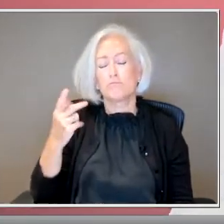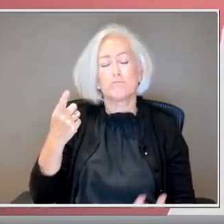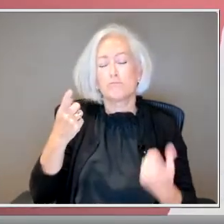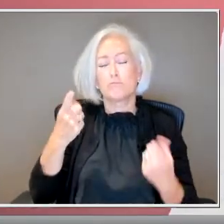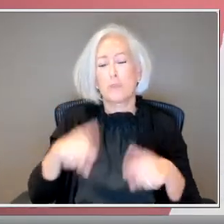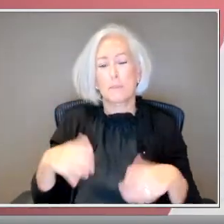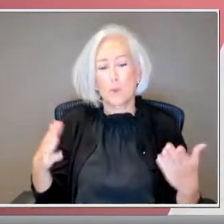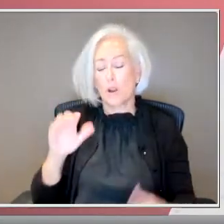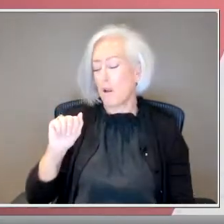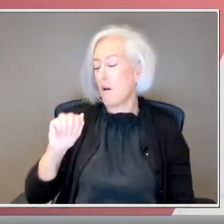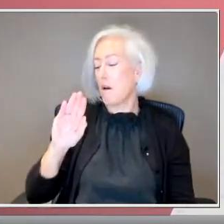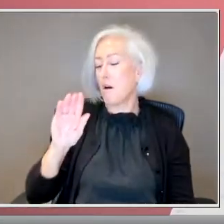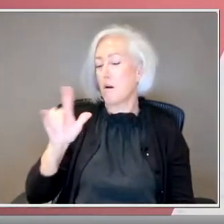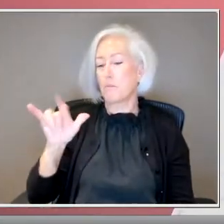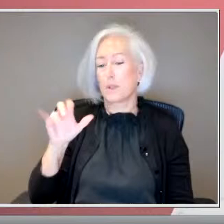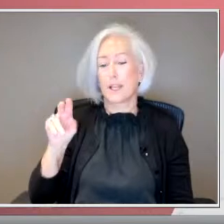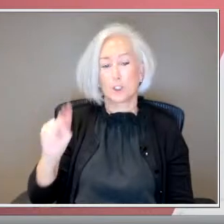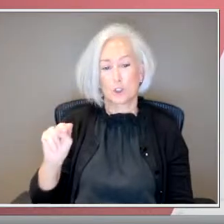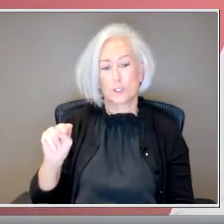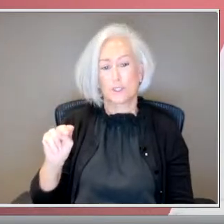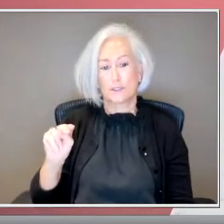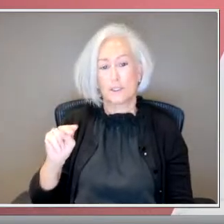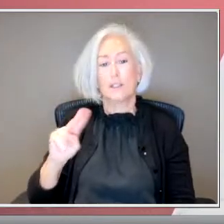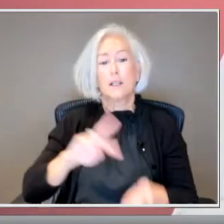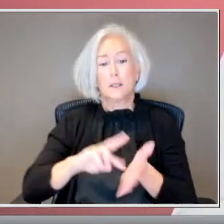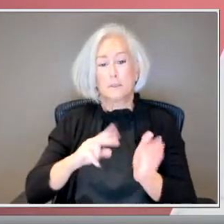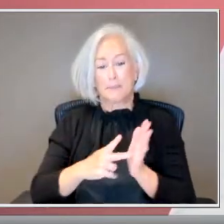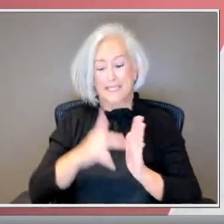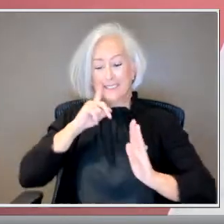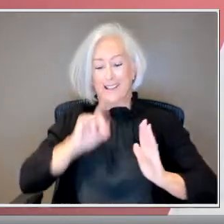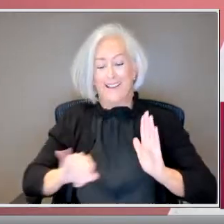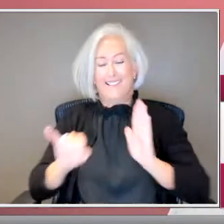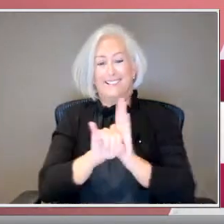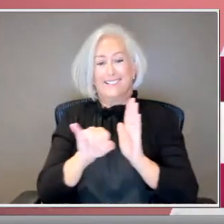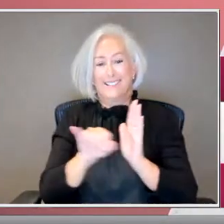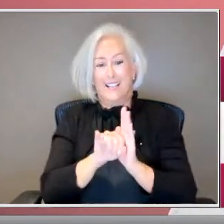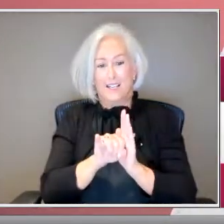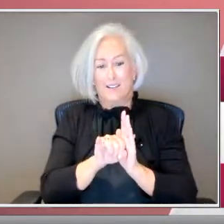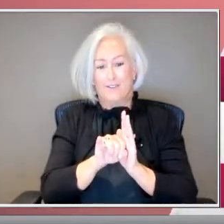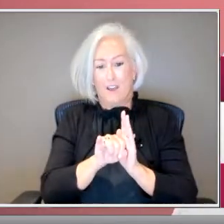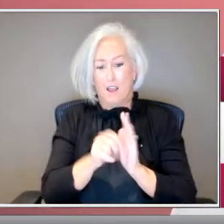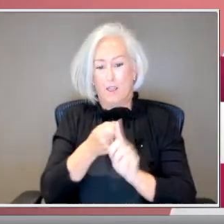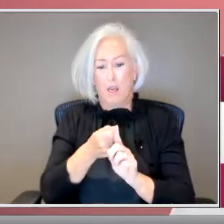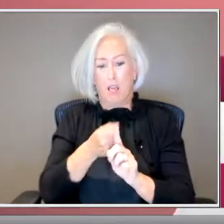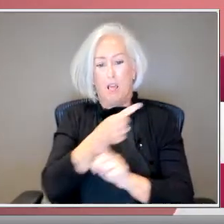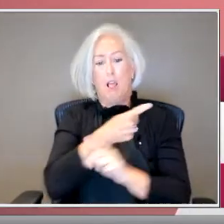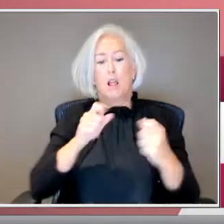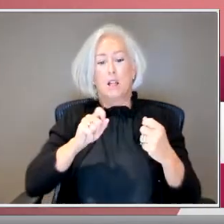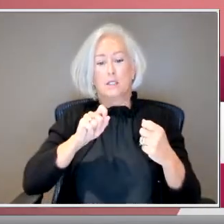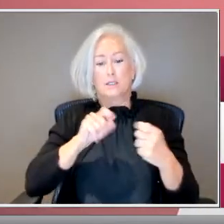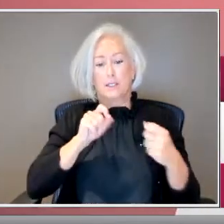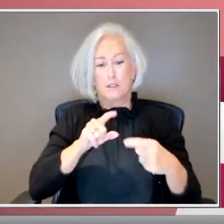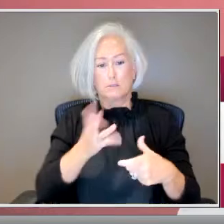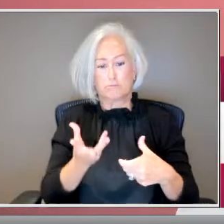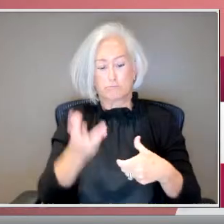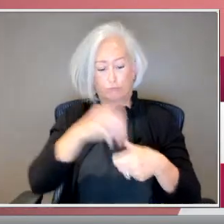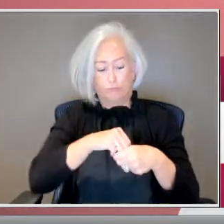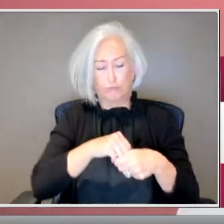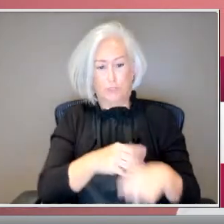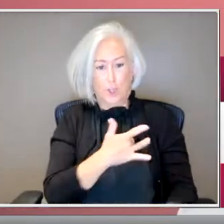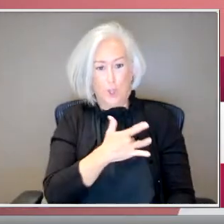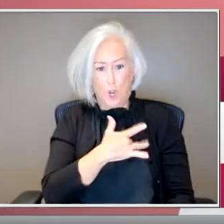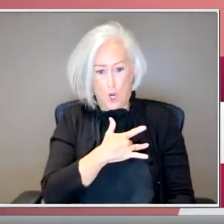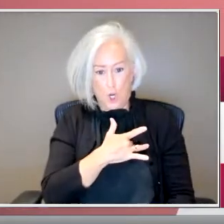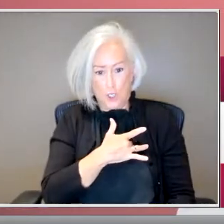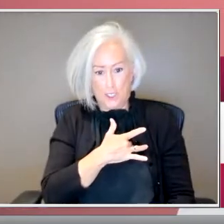to identify the abnormal signals in the heart and eradicating them. So many of the arrhythmias are caused by abnormal signals. They can be coming from the